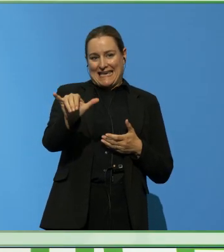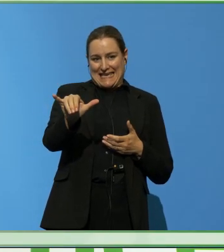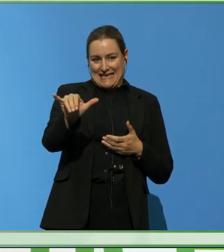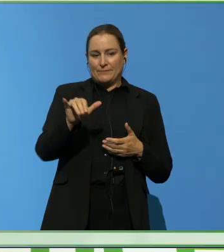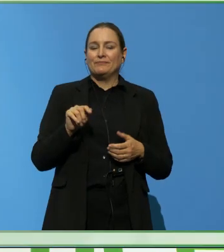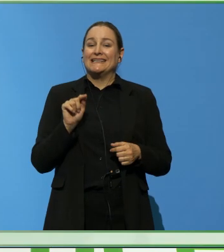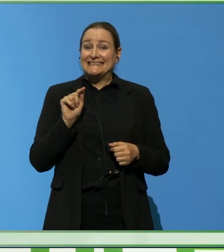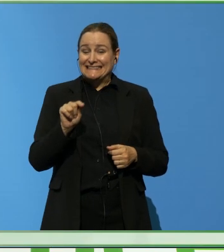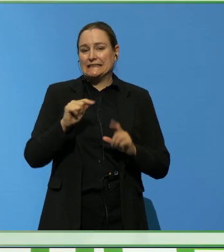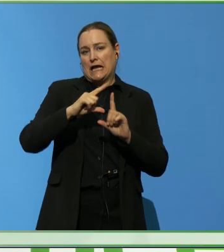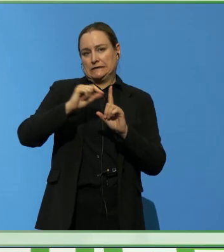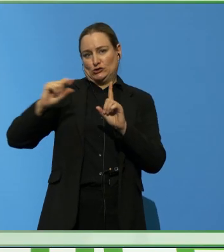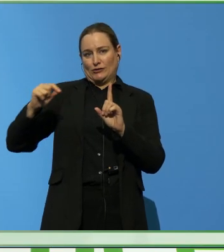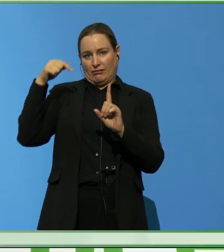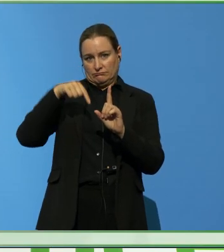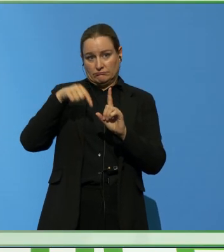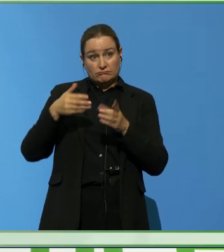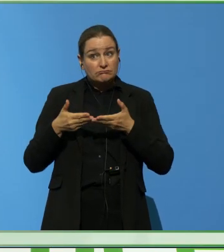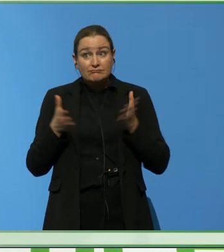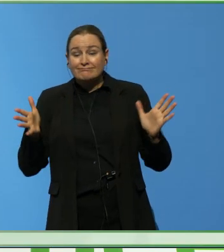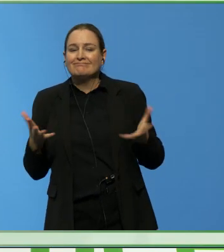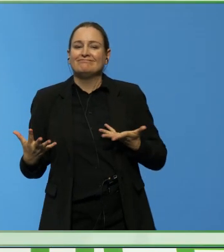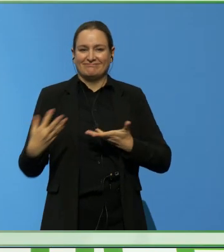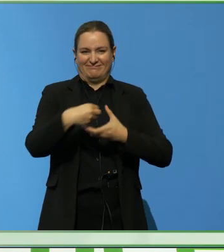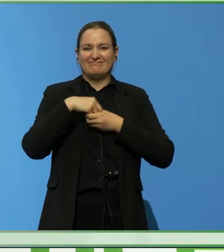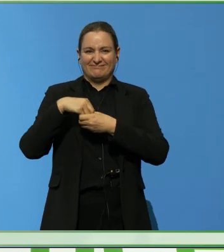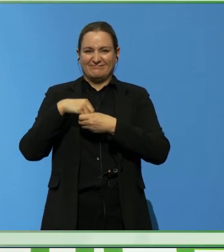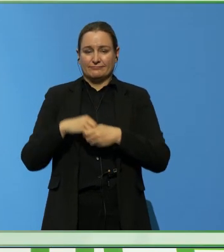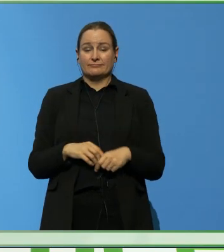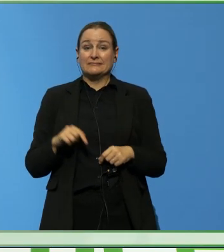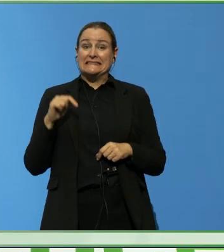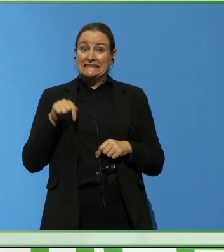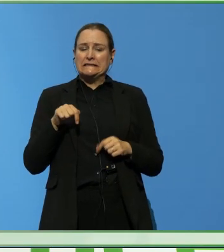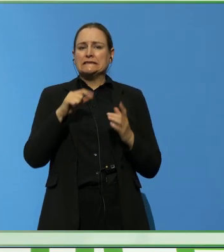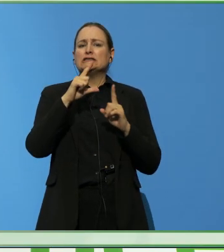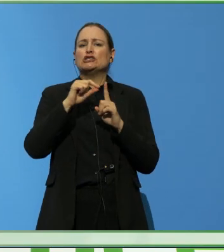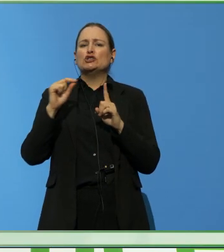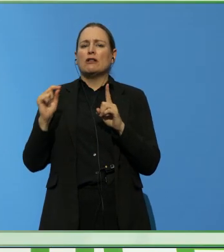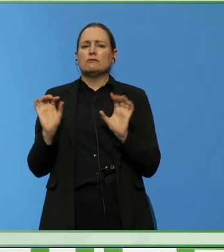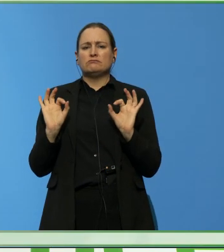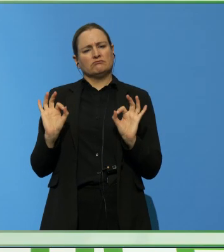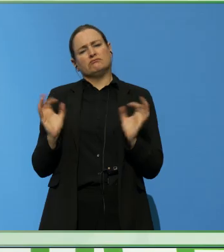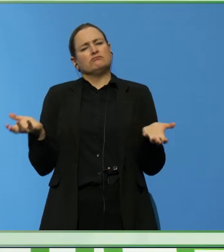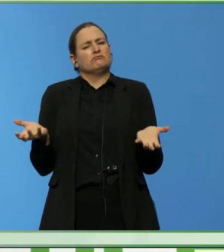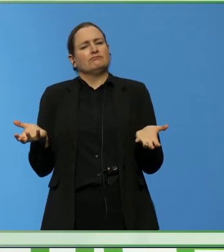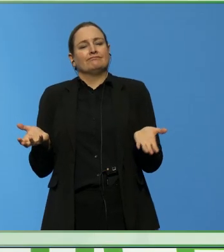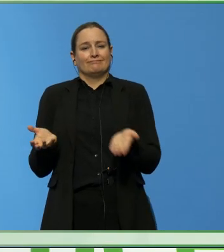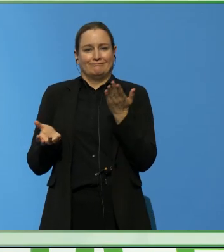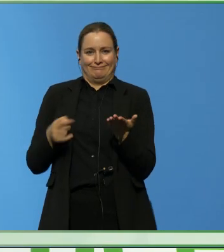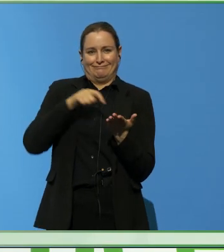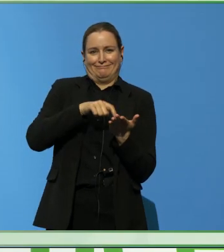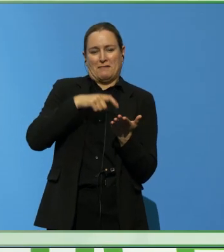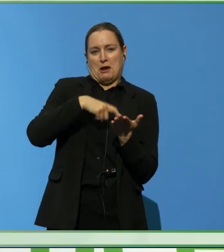approach. OKI is a digital public good. The first version of OKI